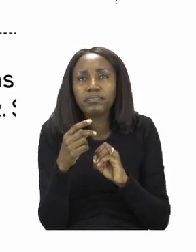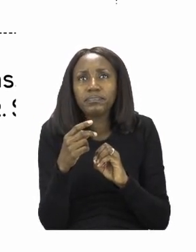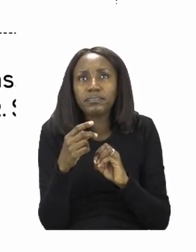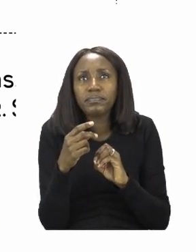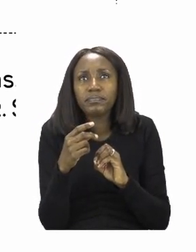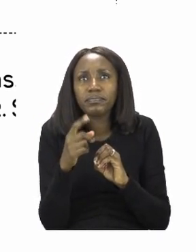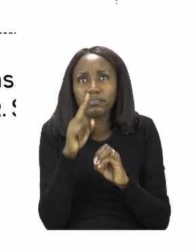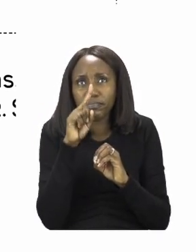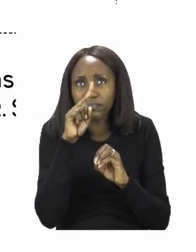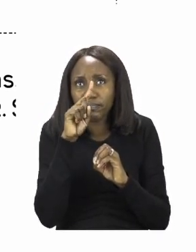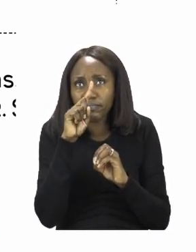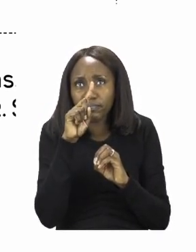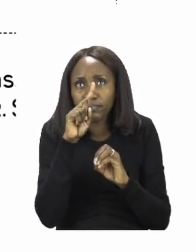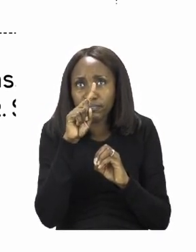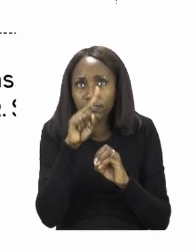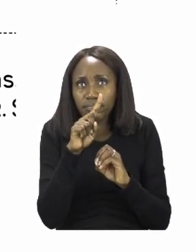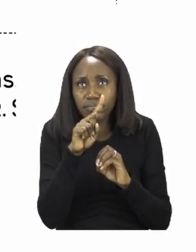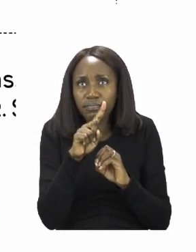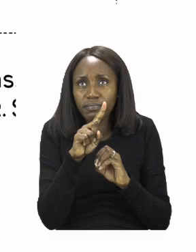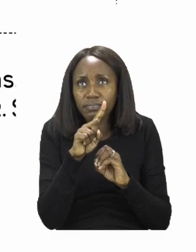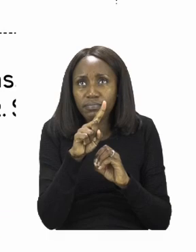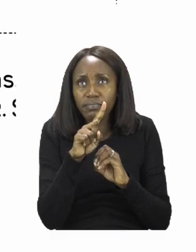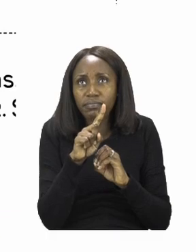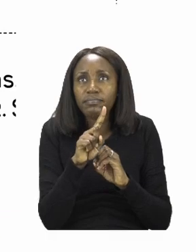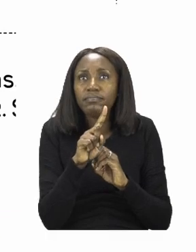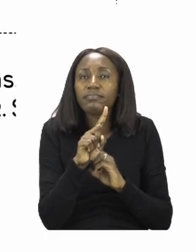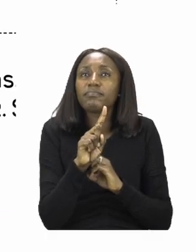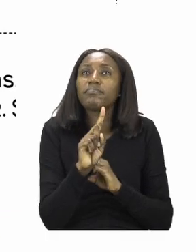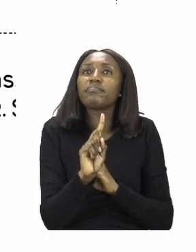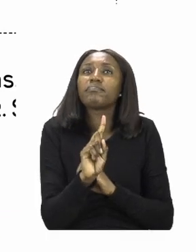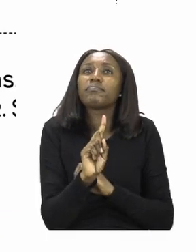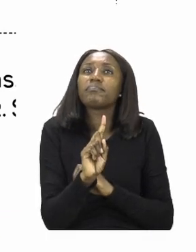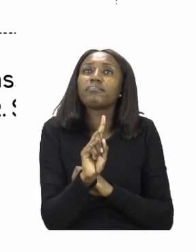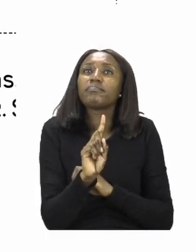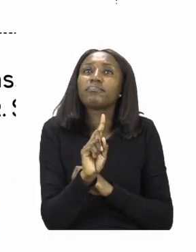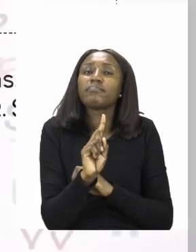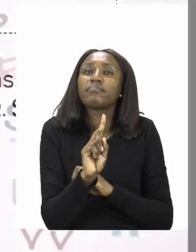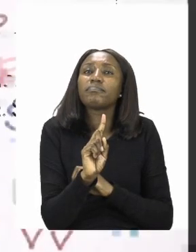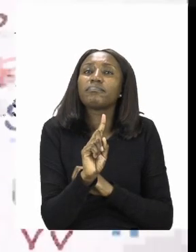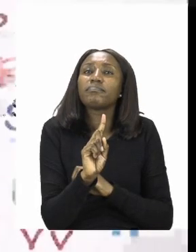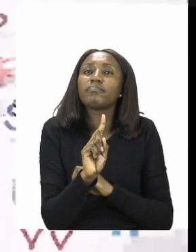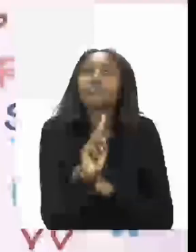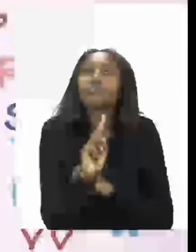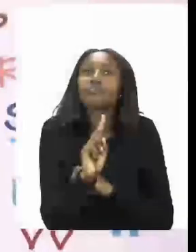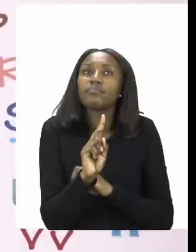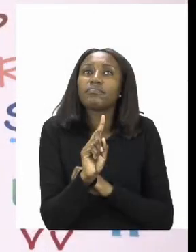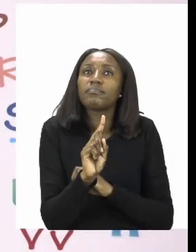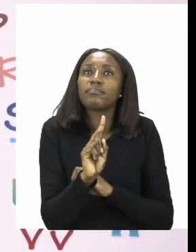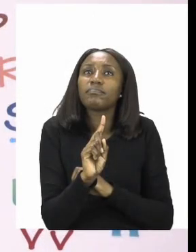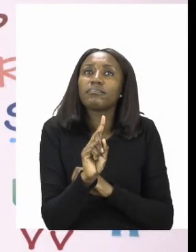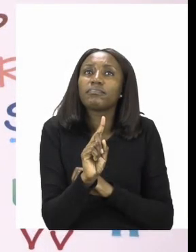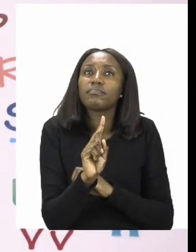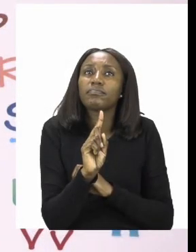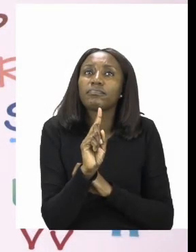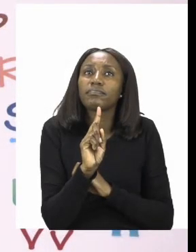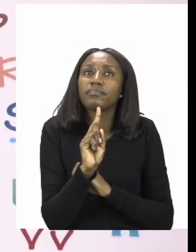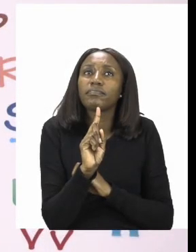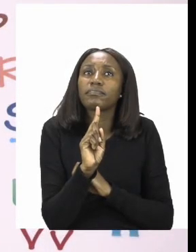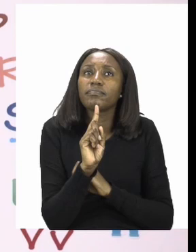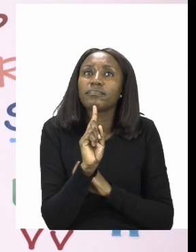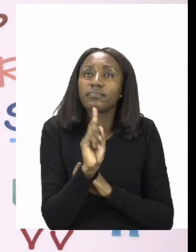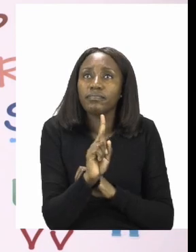Let's count them together. Me here in the classroom and then you in your book. So I